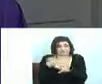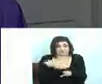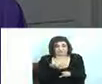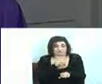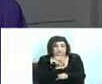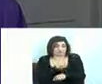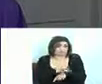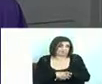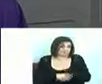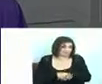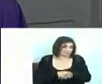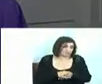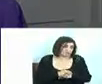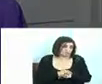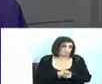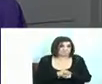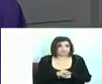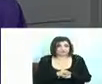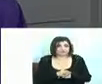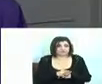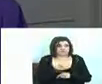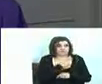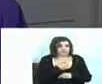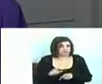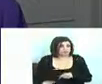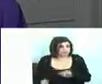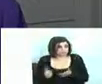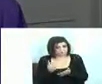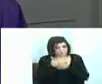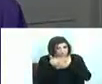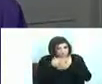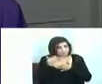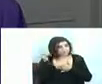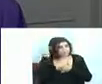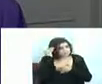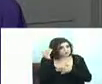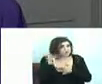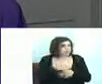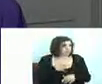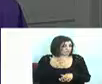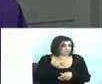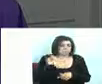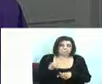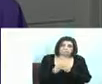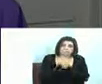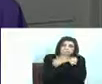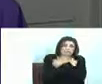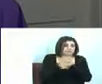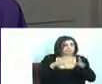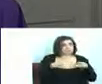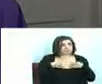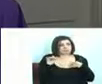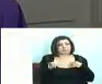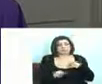Lord, help us to know that love, to feel that love, and to accept that